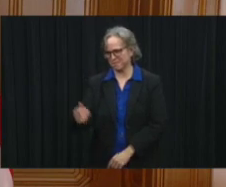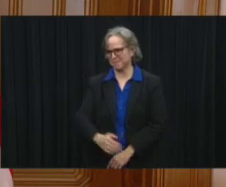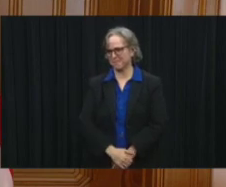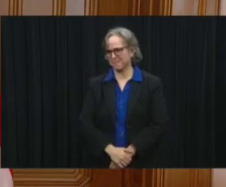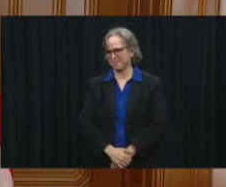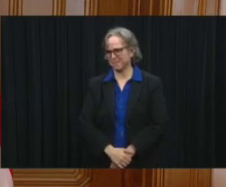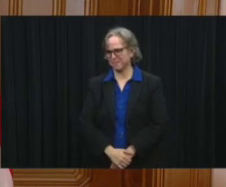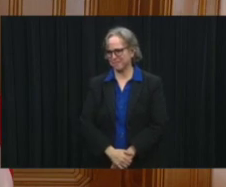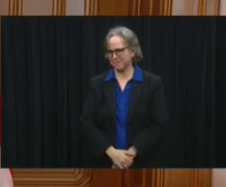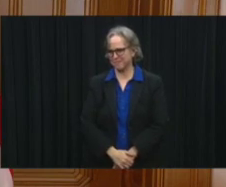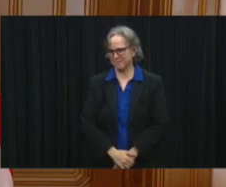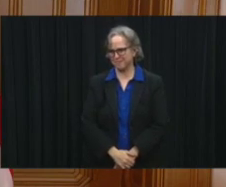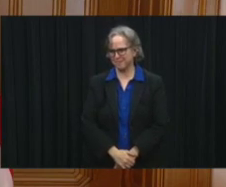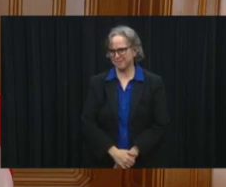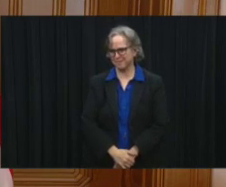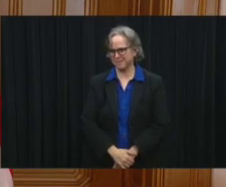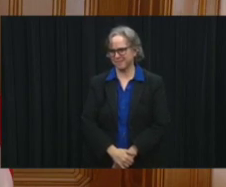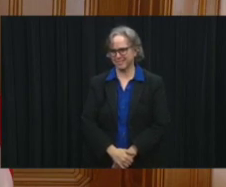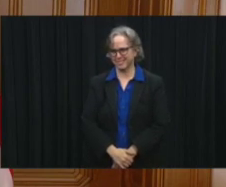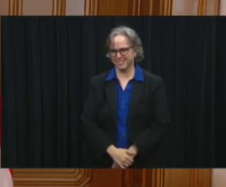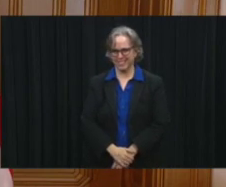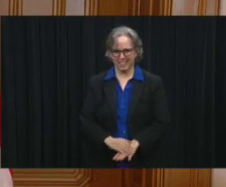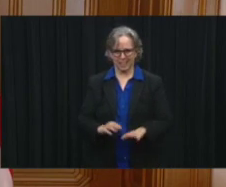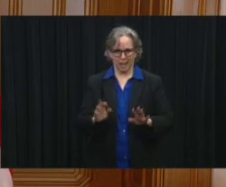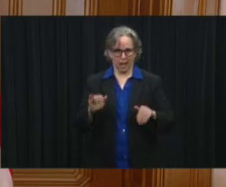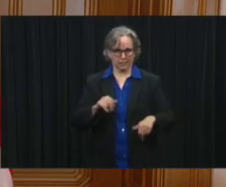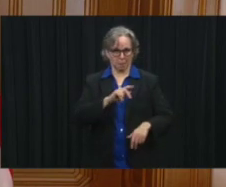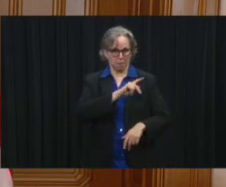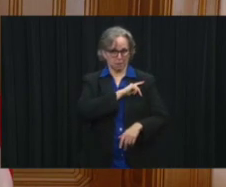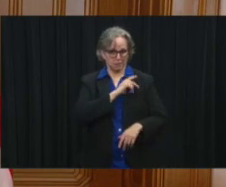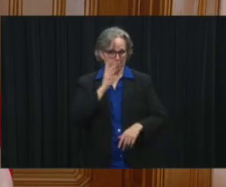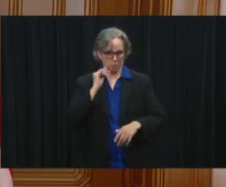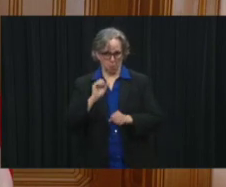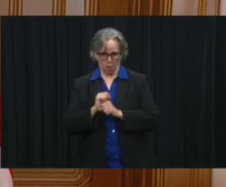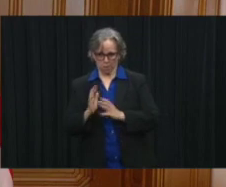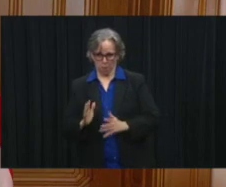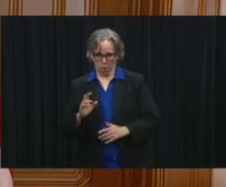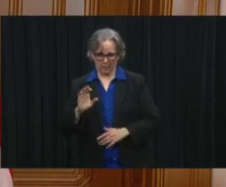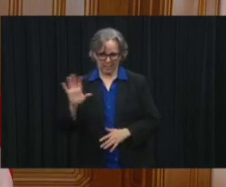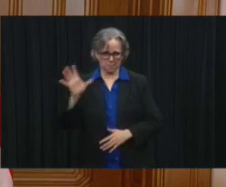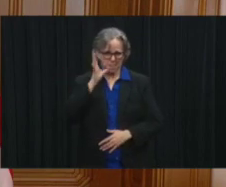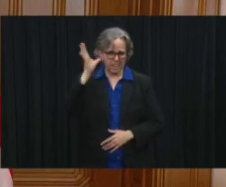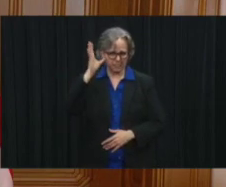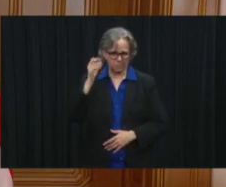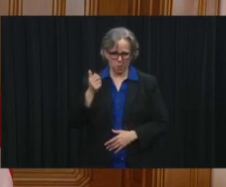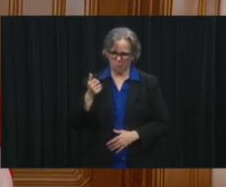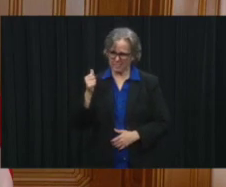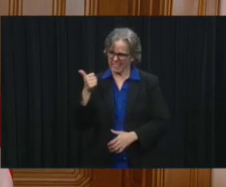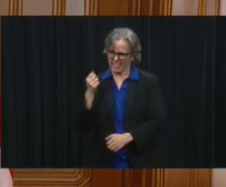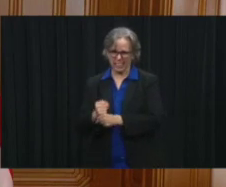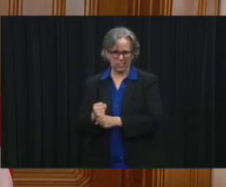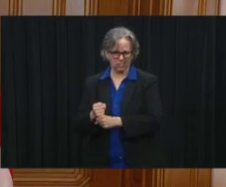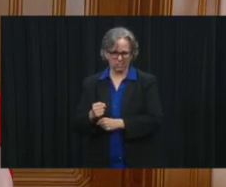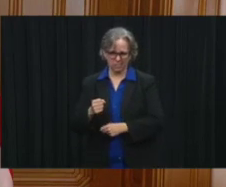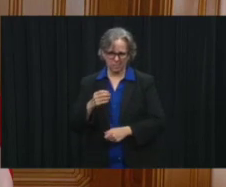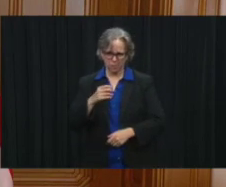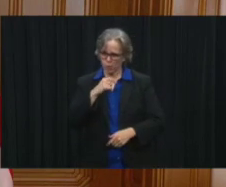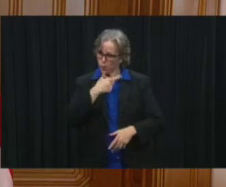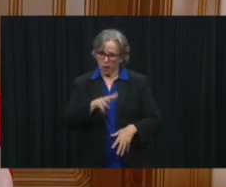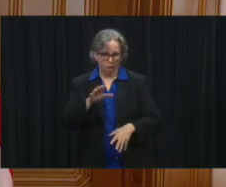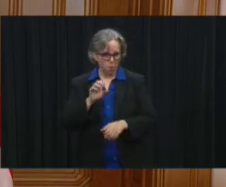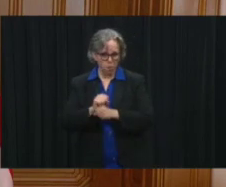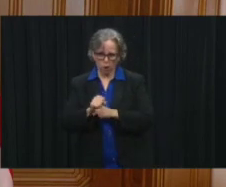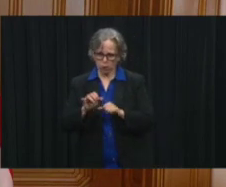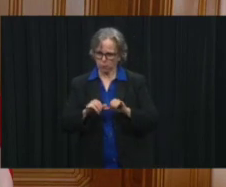I've had personal experience. I worked for his parents for 10 years. And if you didn't work, you weren't around very